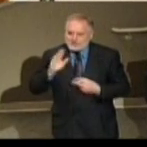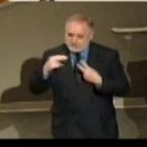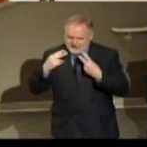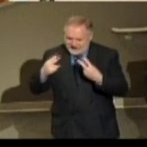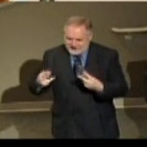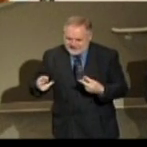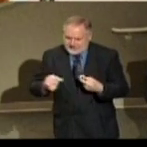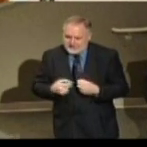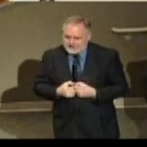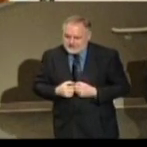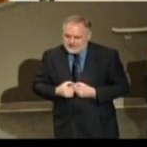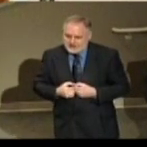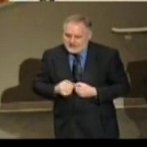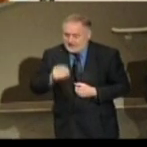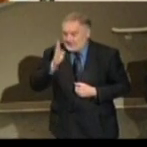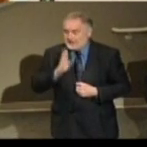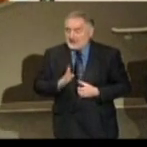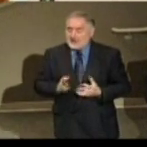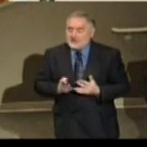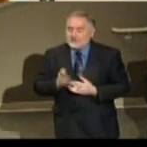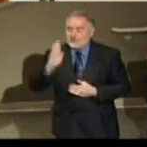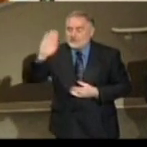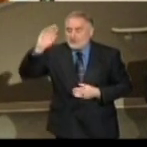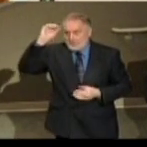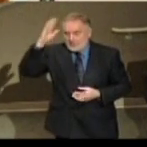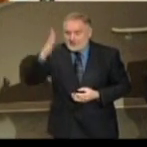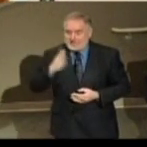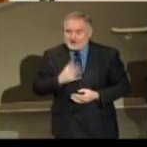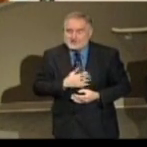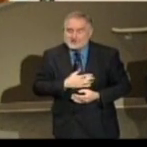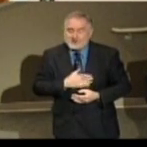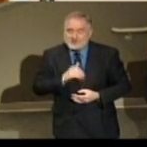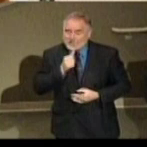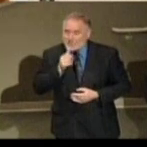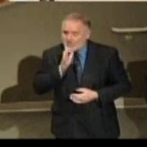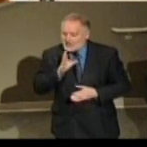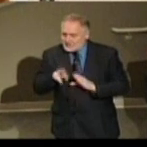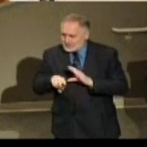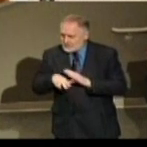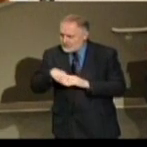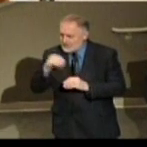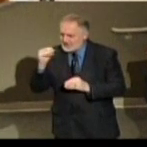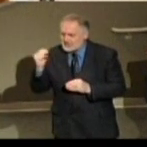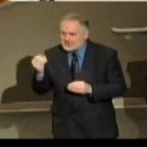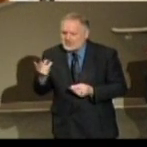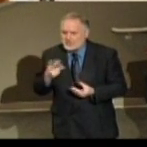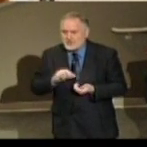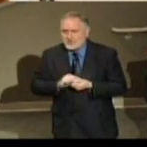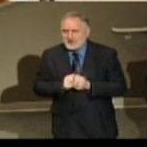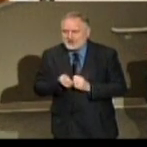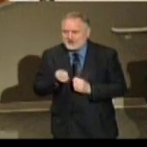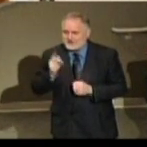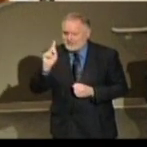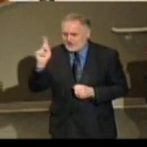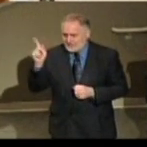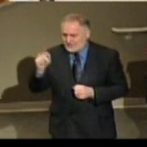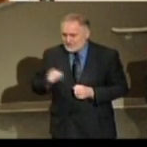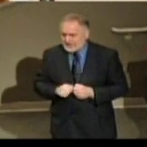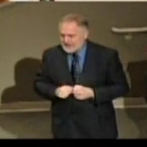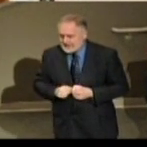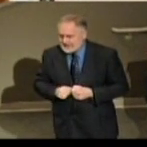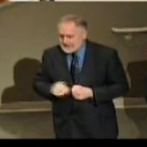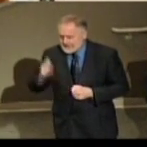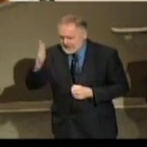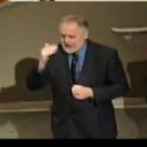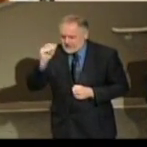sight. And God, by your grace, we do not want to quench and we do not want to grieve you.